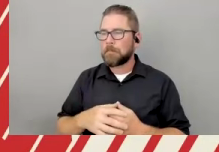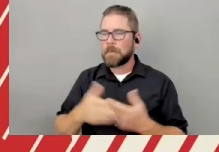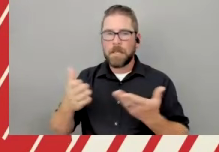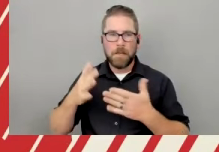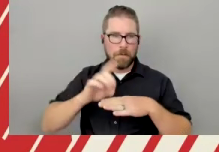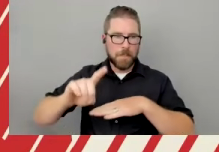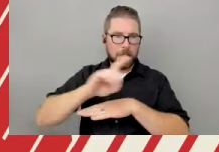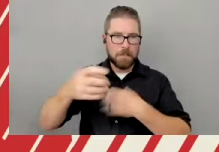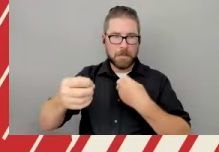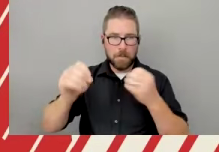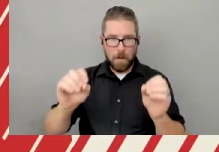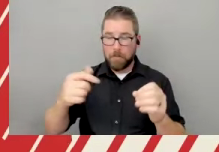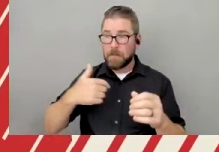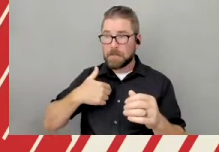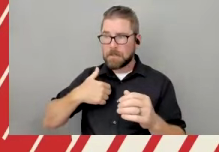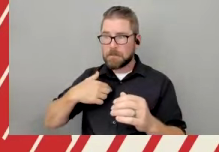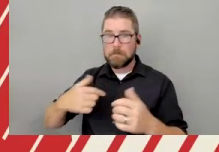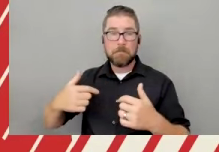IX investigation and coordinating.